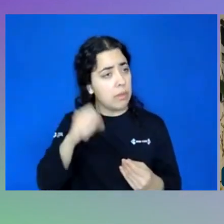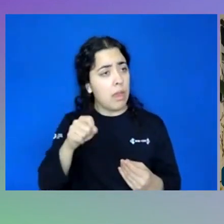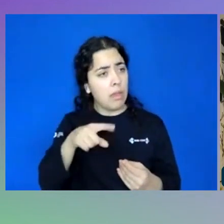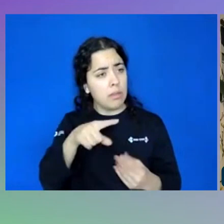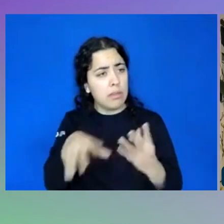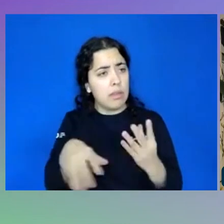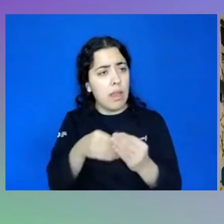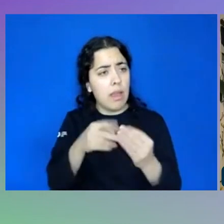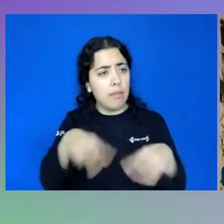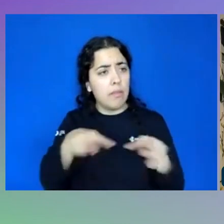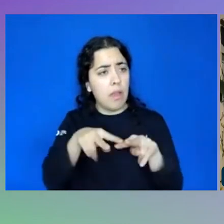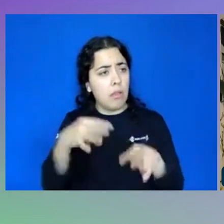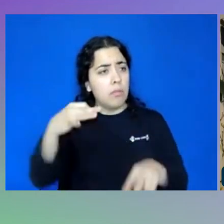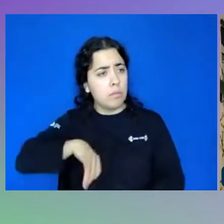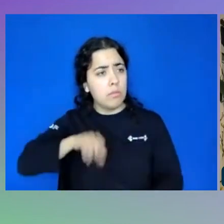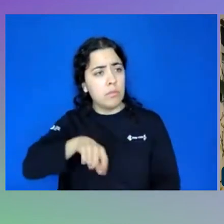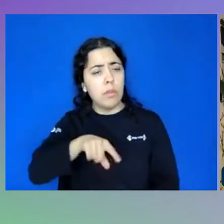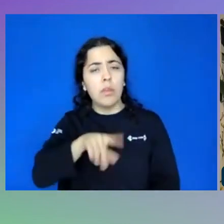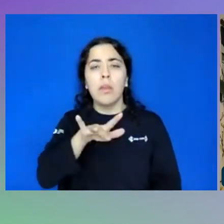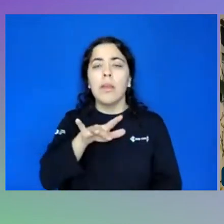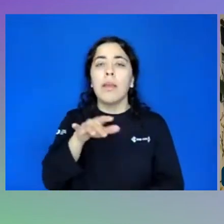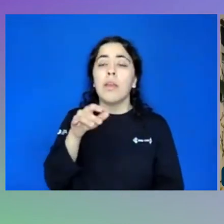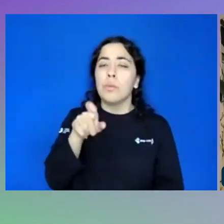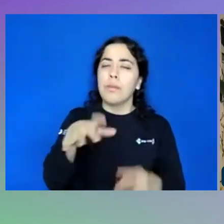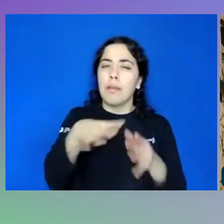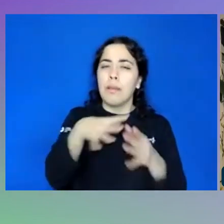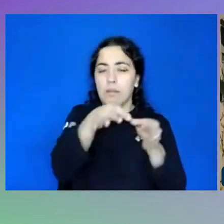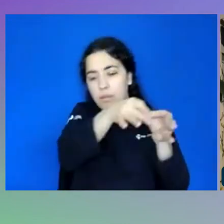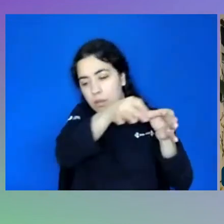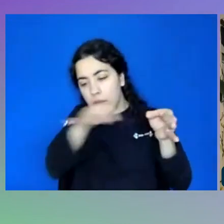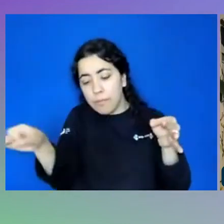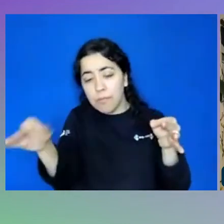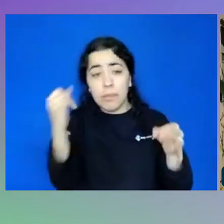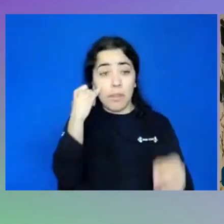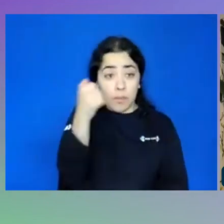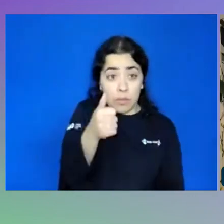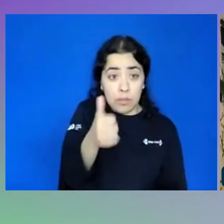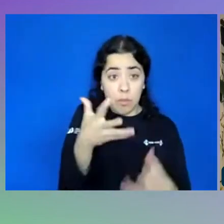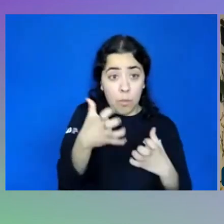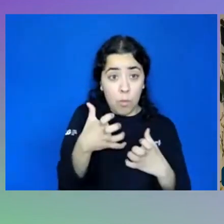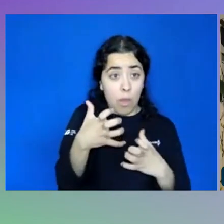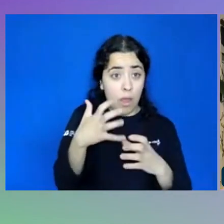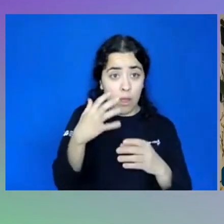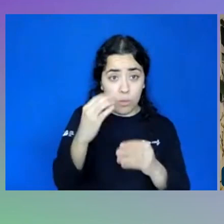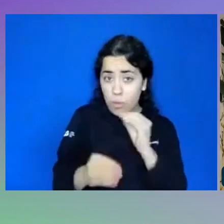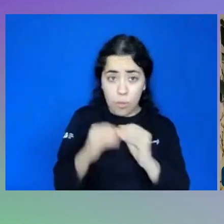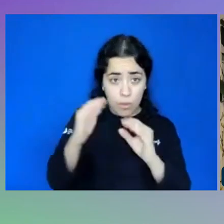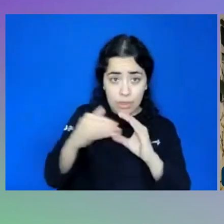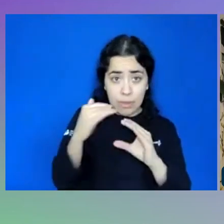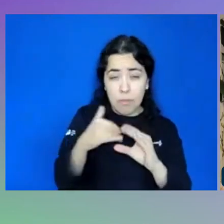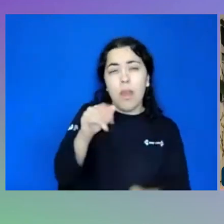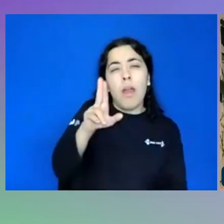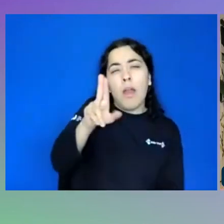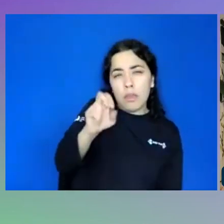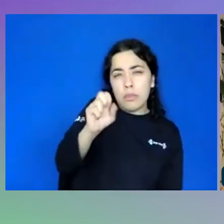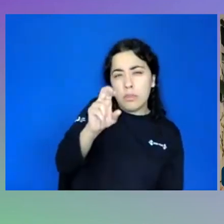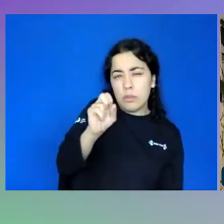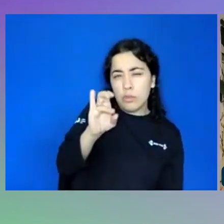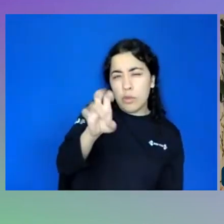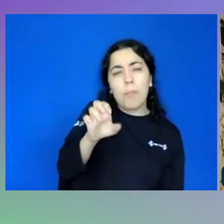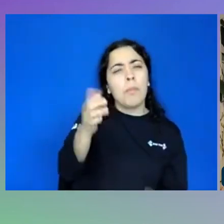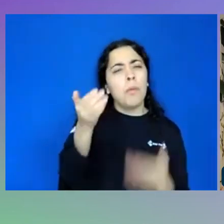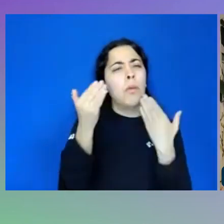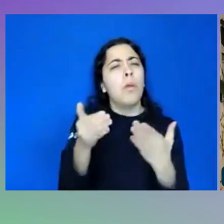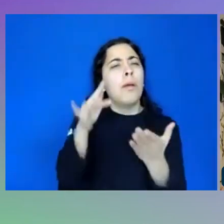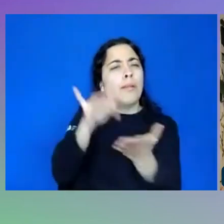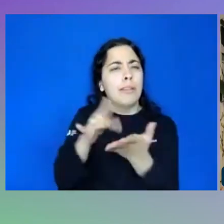to unsubscribe, click here. Just don't start with click here, because if you have a lot of click here links,